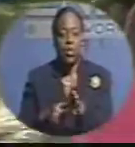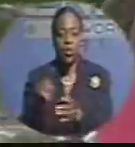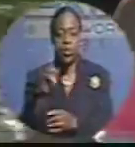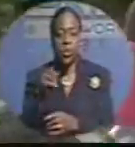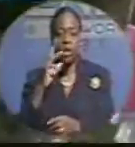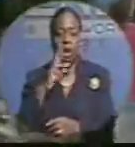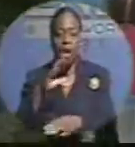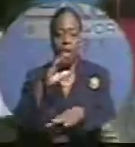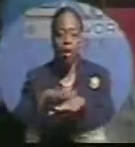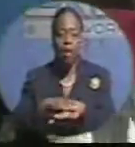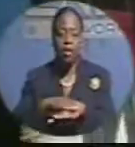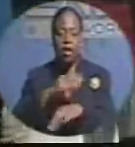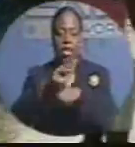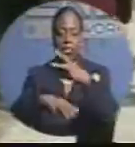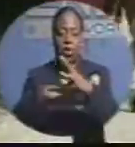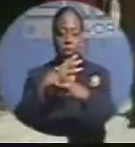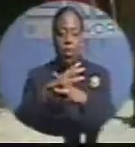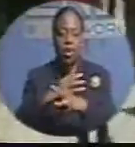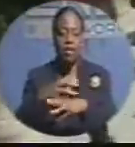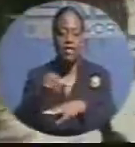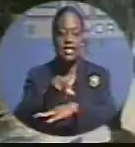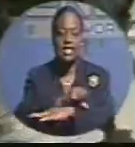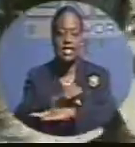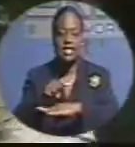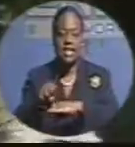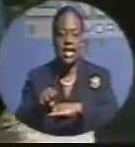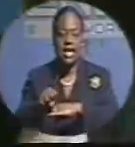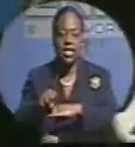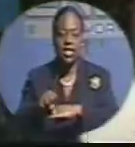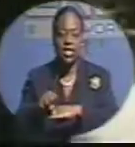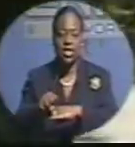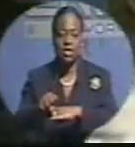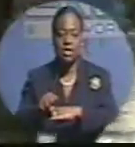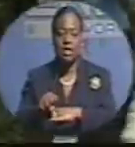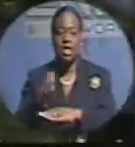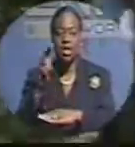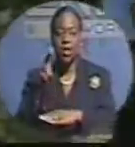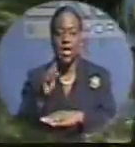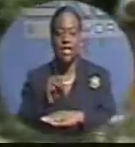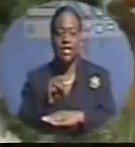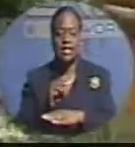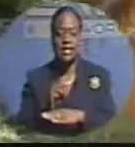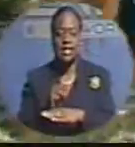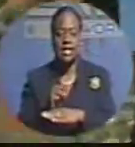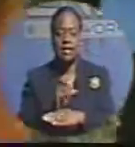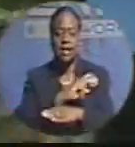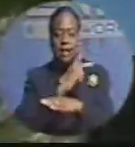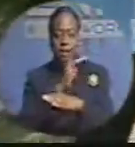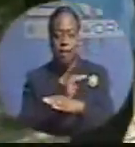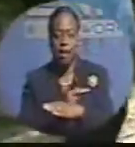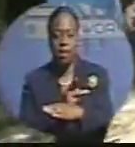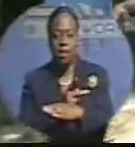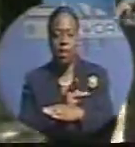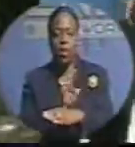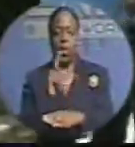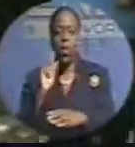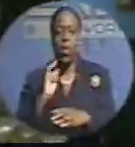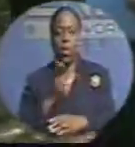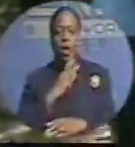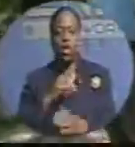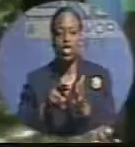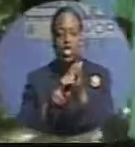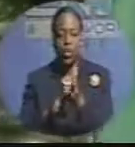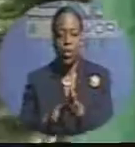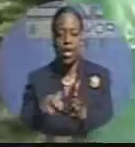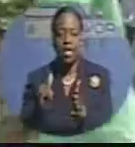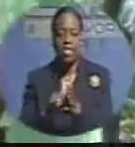stage. The U.S. is a sporting power. It's an economic power. It's a military power. And we're showing that we are a